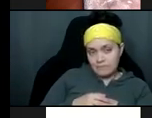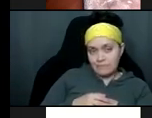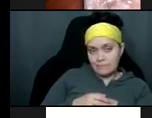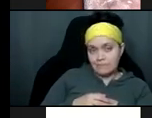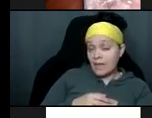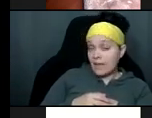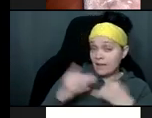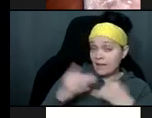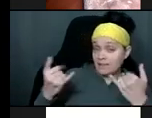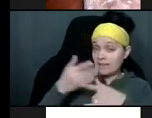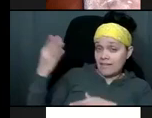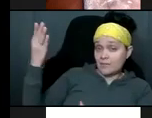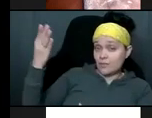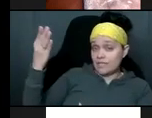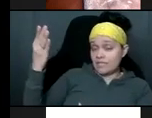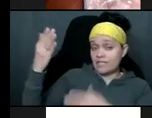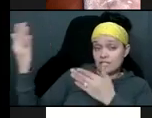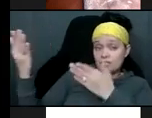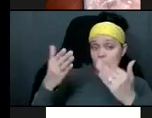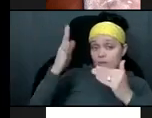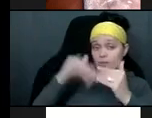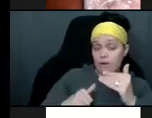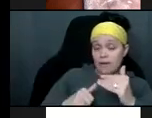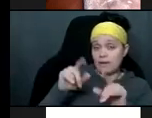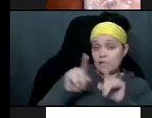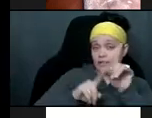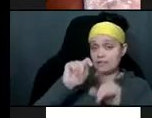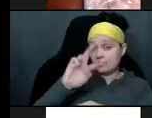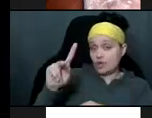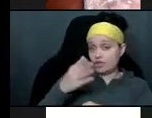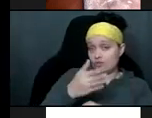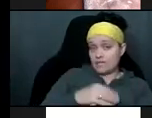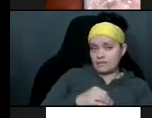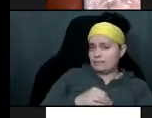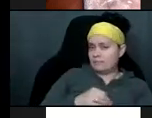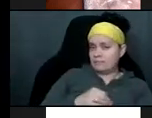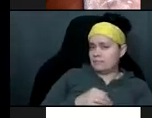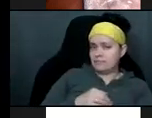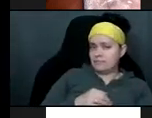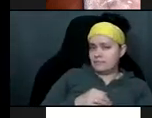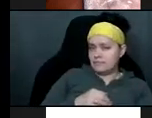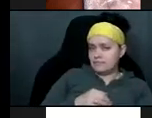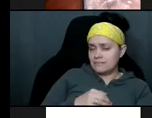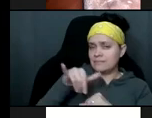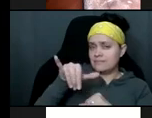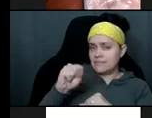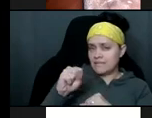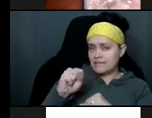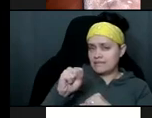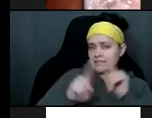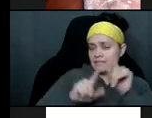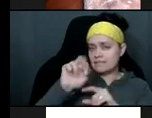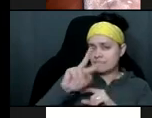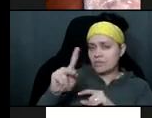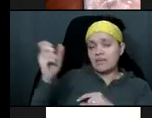Hey, today's presentation is brought to you by Star Trek. Yes, Star Trek.